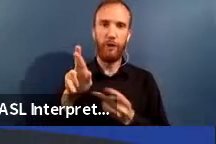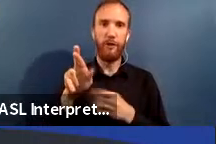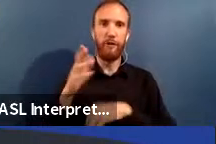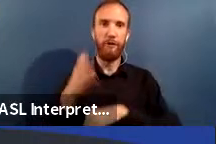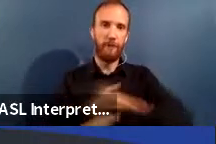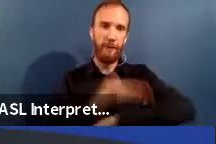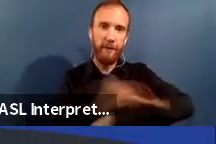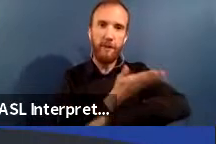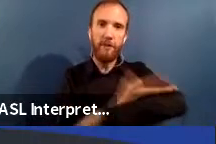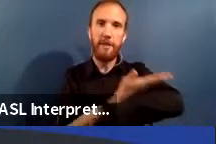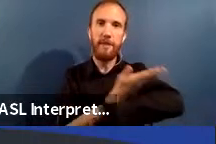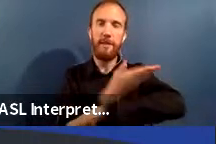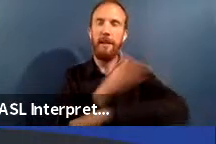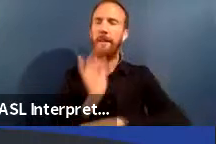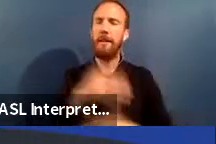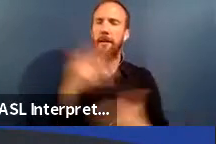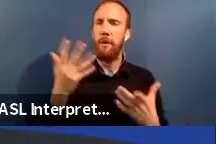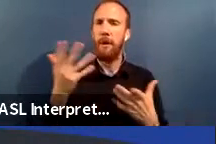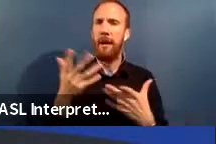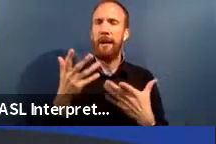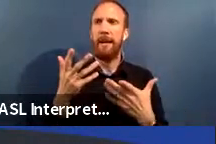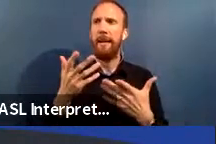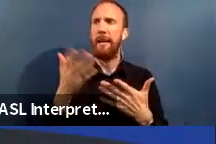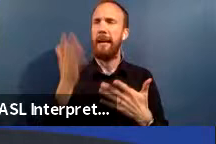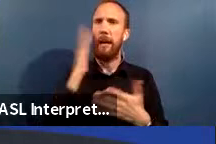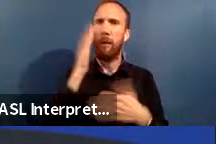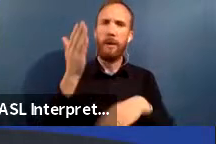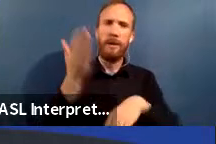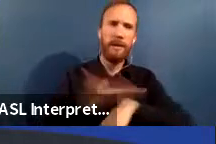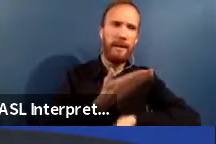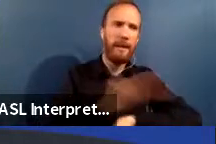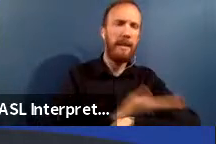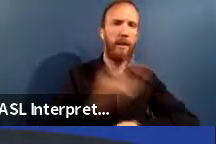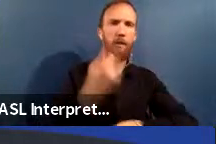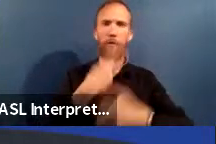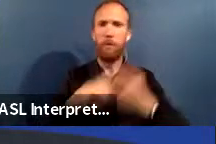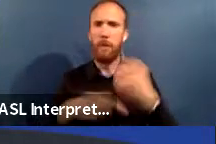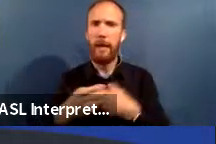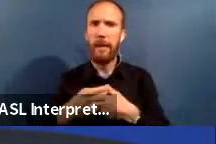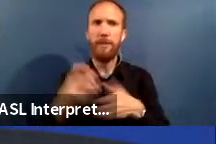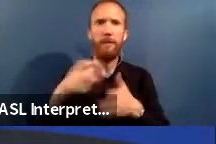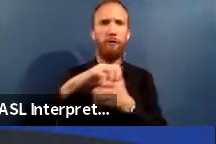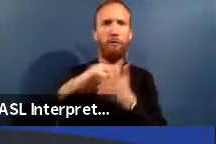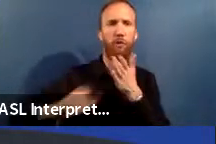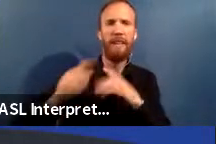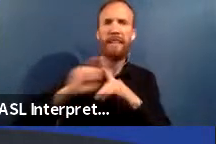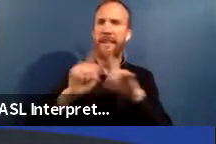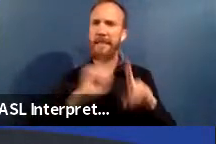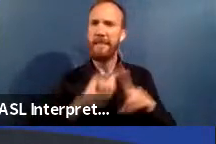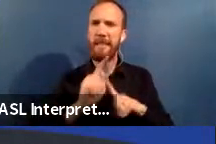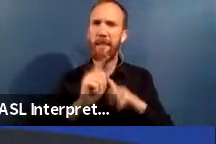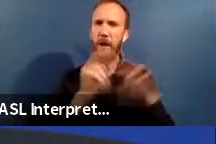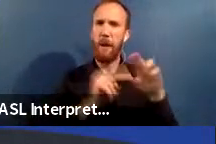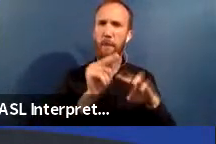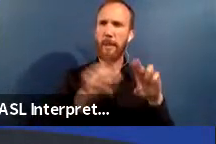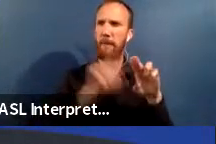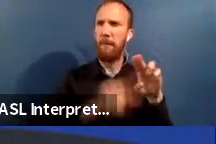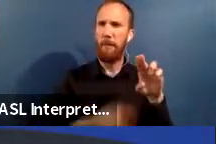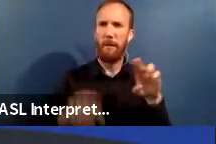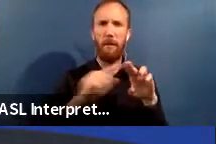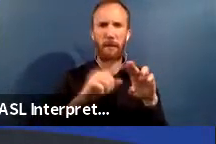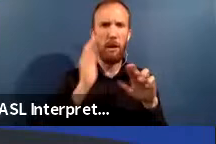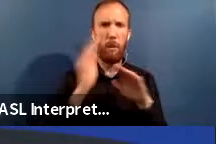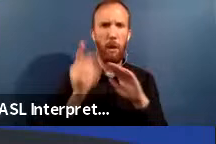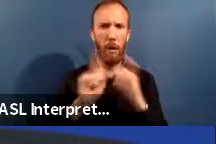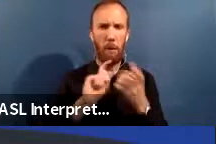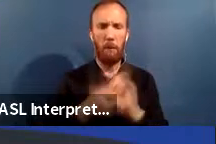will renovate or replace or remove existing modular buildings across the current portfolio. Public feedback